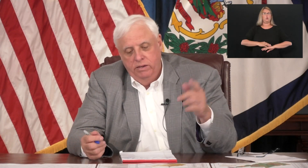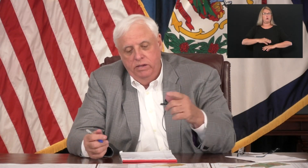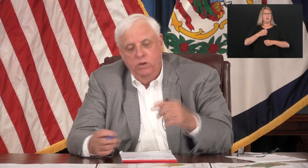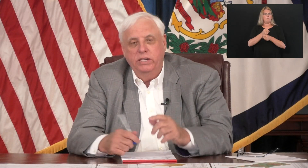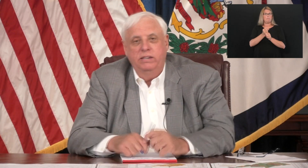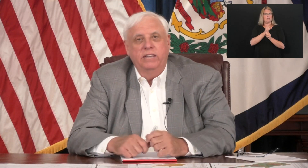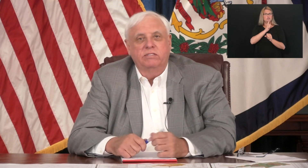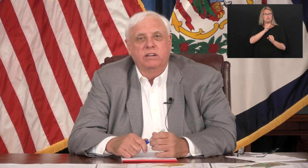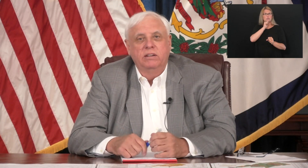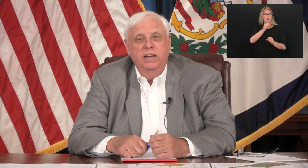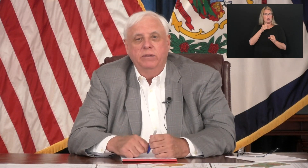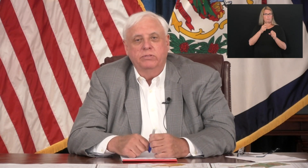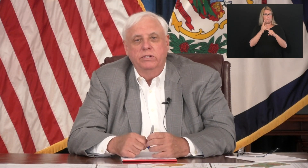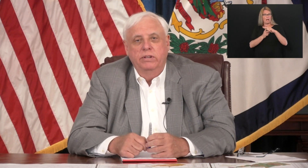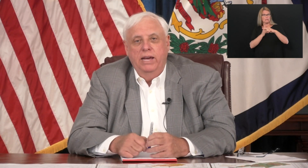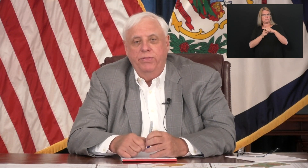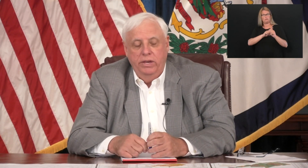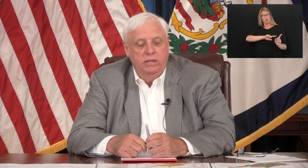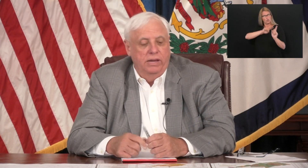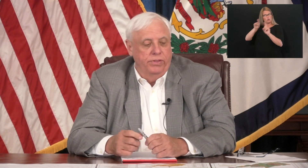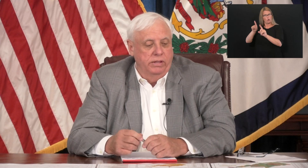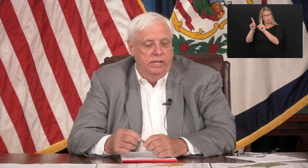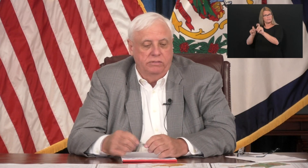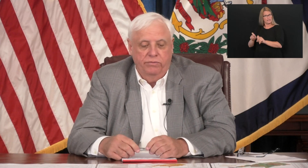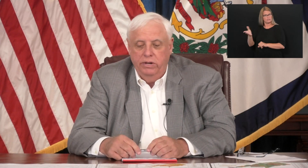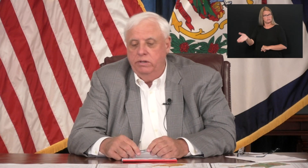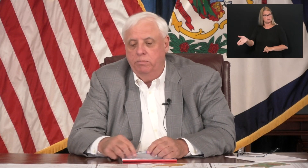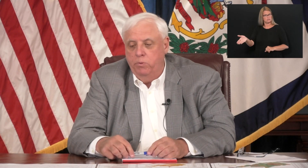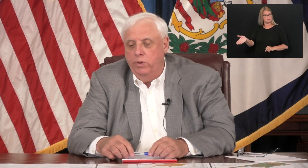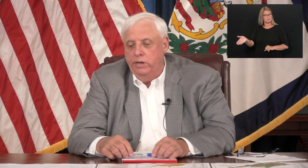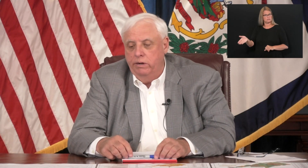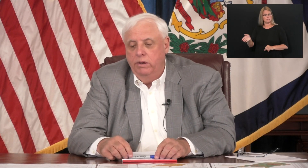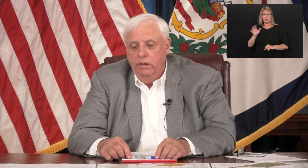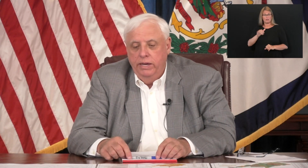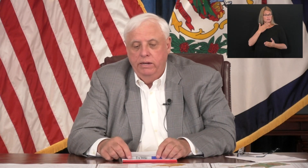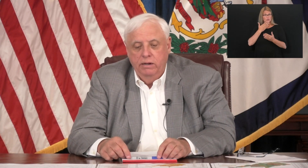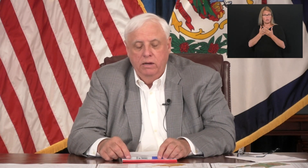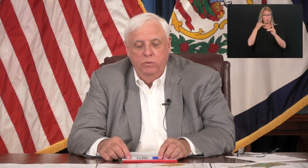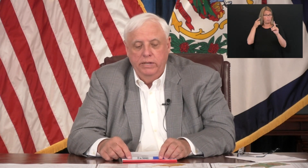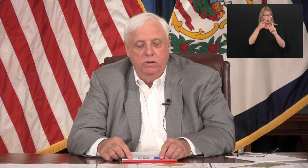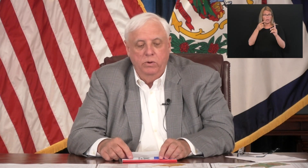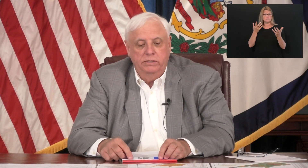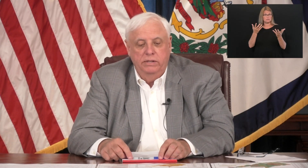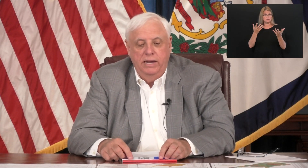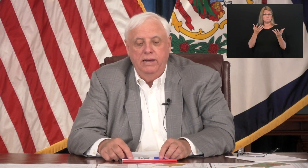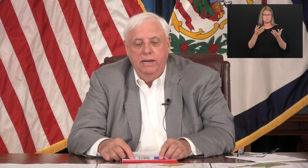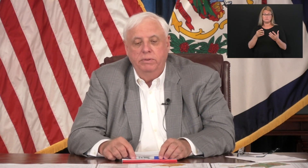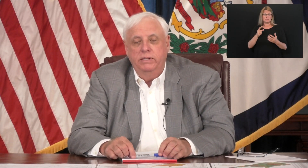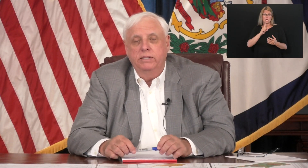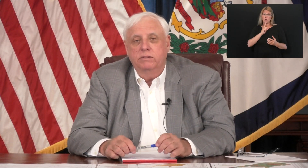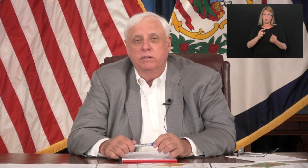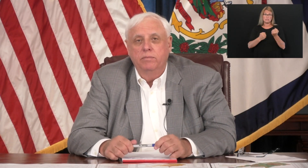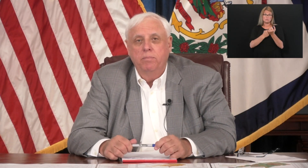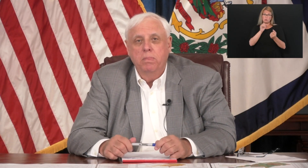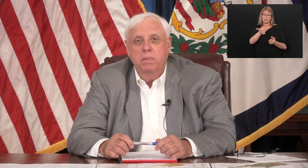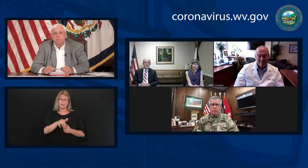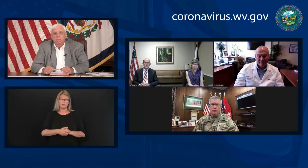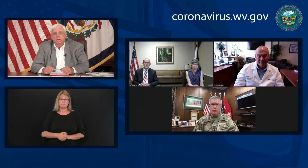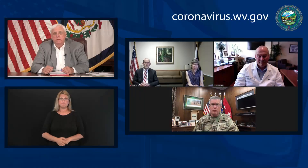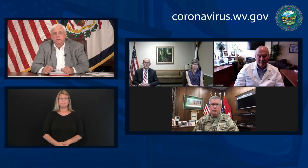be, go get tested. Absolutely. I think that's a very good point, and without question, I'd be tested.